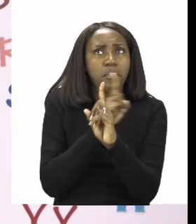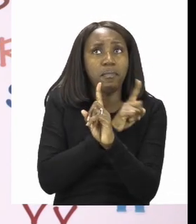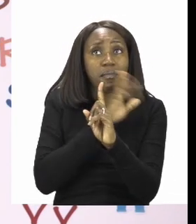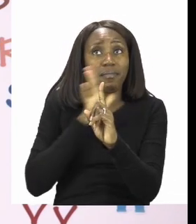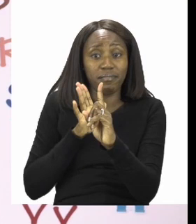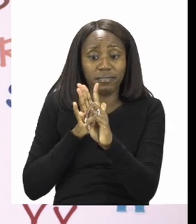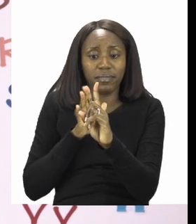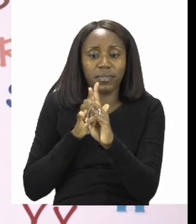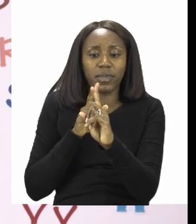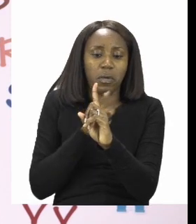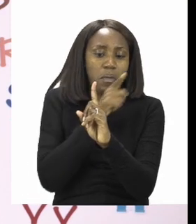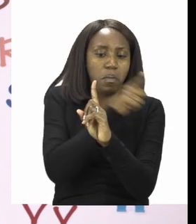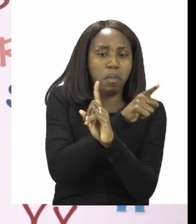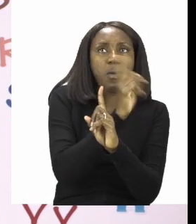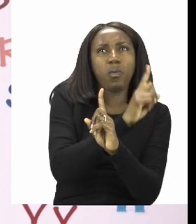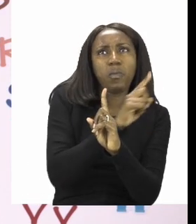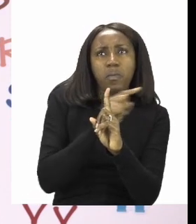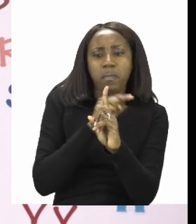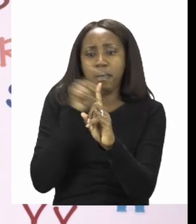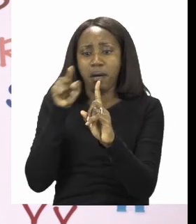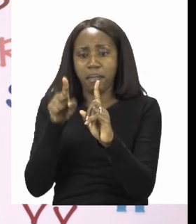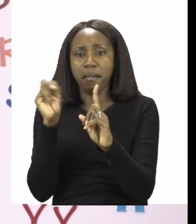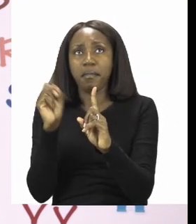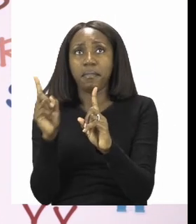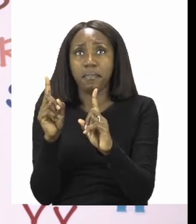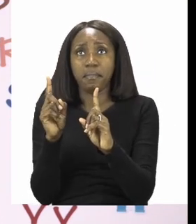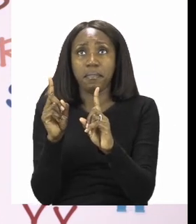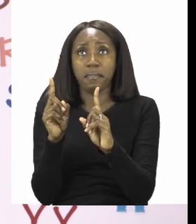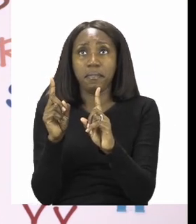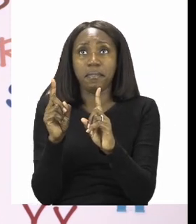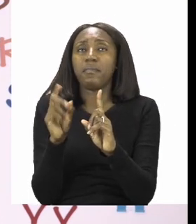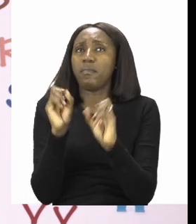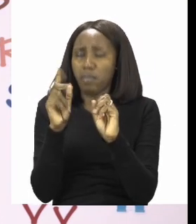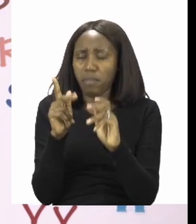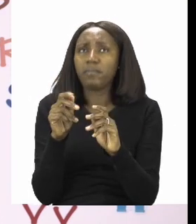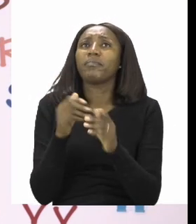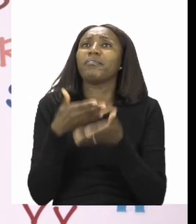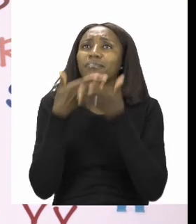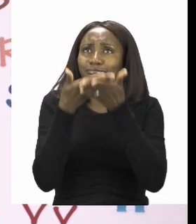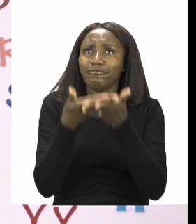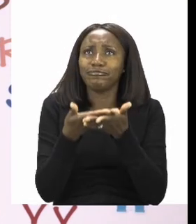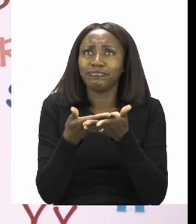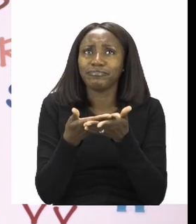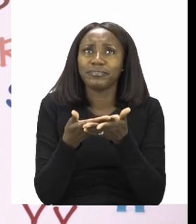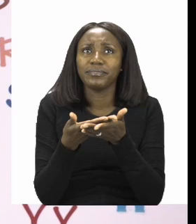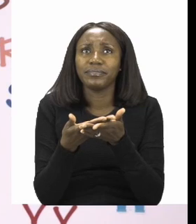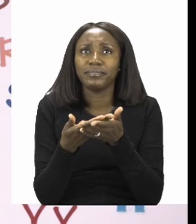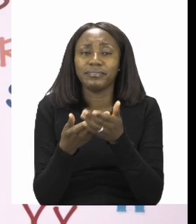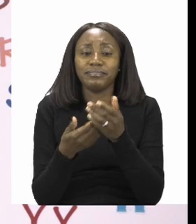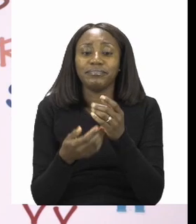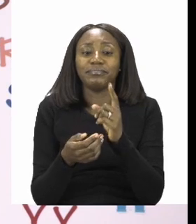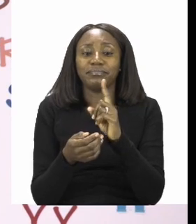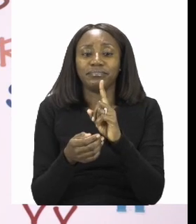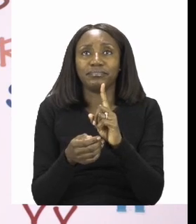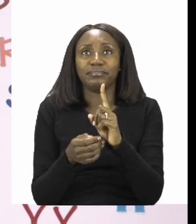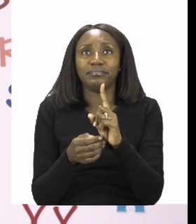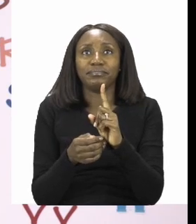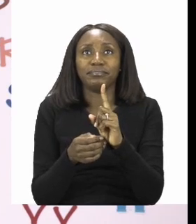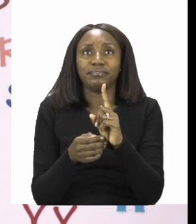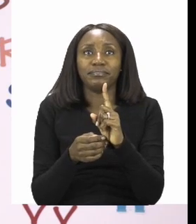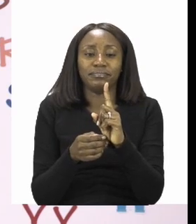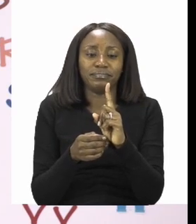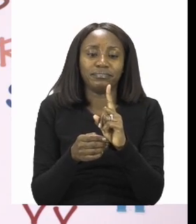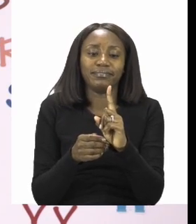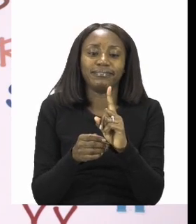10, going up. Are you ready? Let's go. 10,